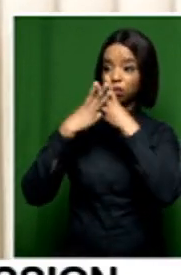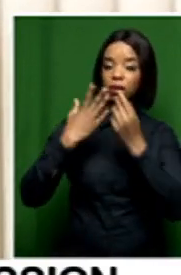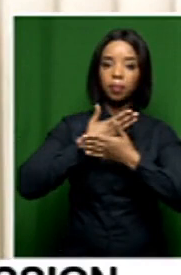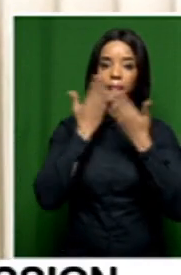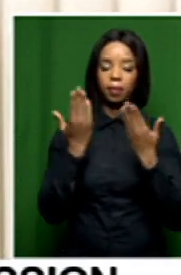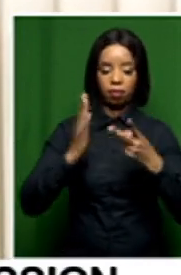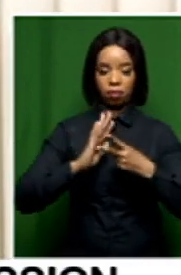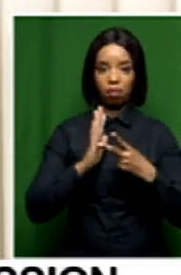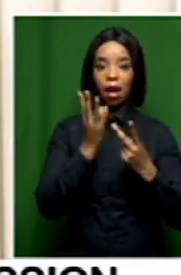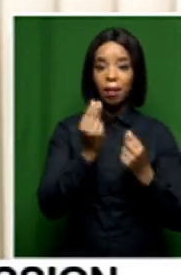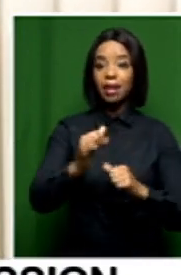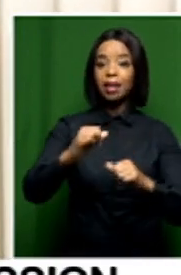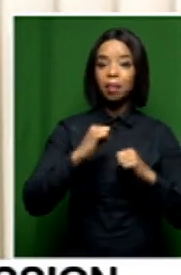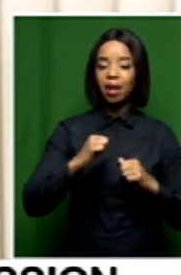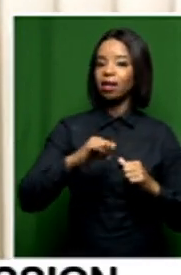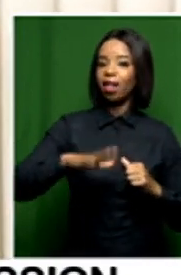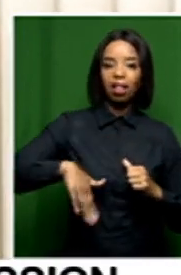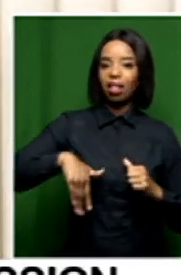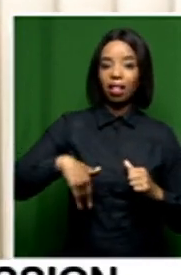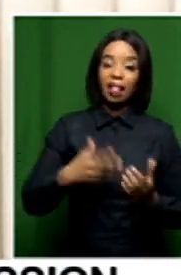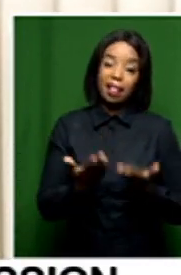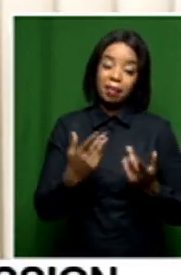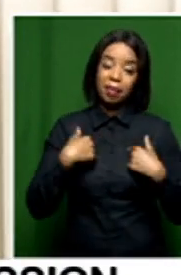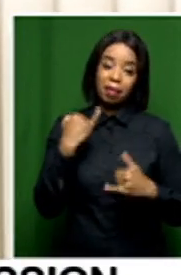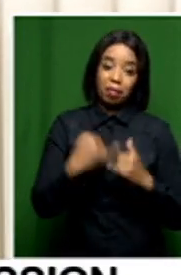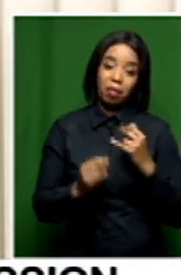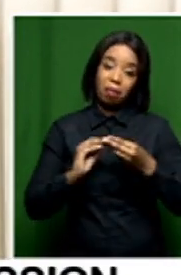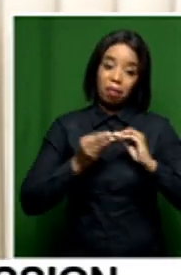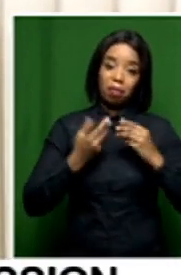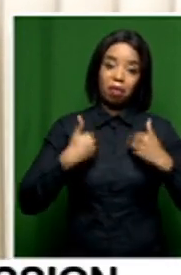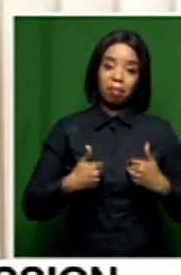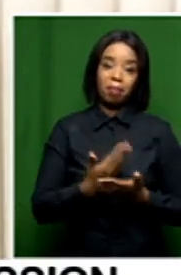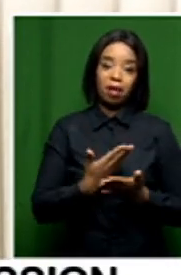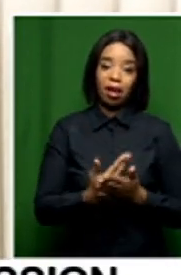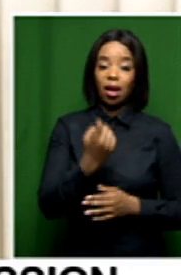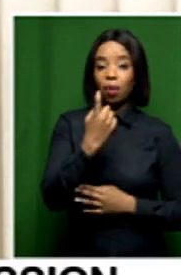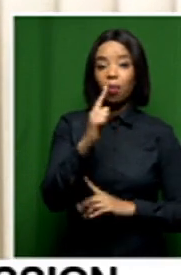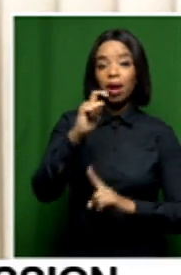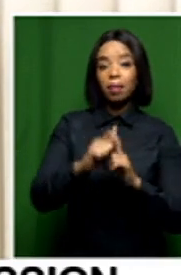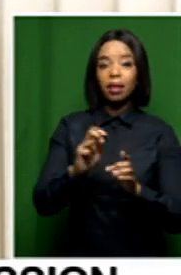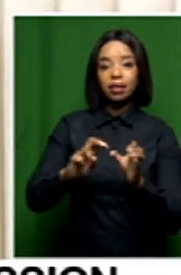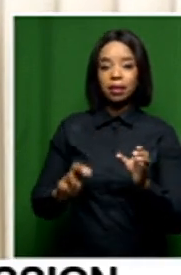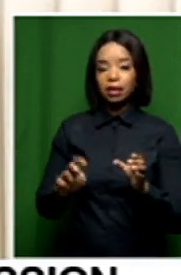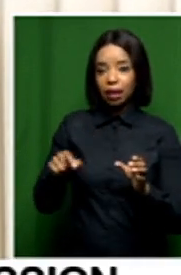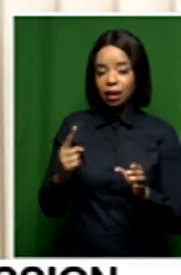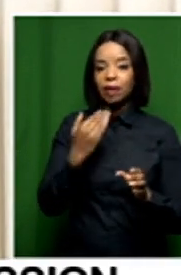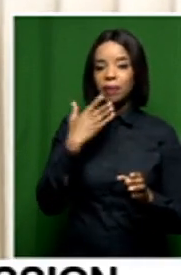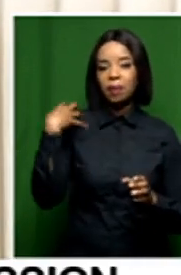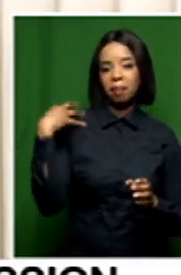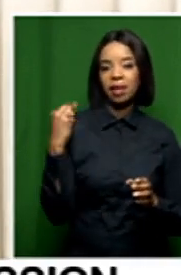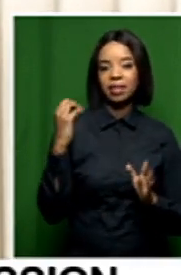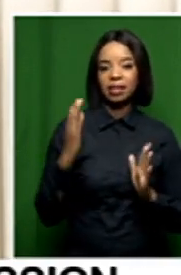corrected again. There have only been one person who has resigned, who's a minister. Everybody else is as if it's business as usual. But then you ask